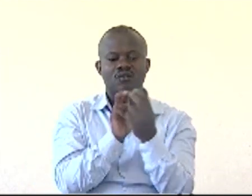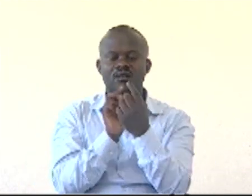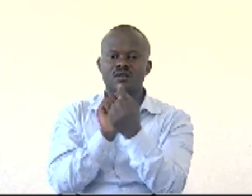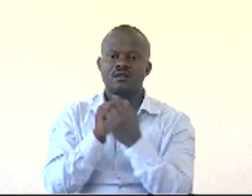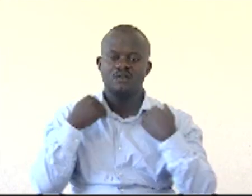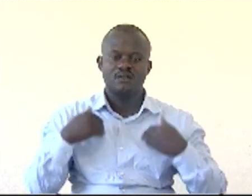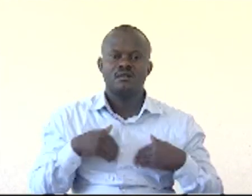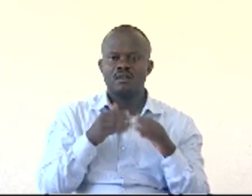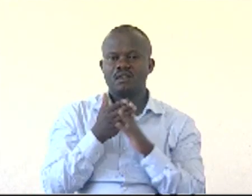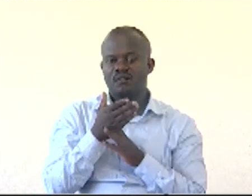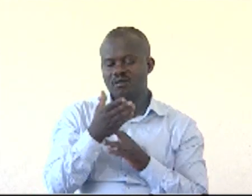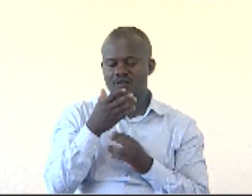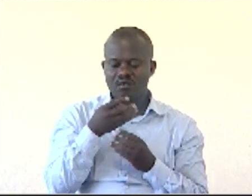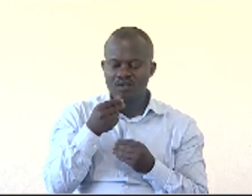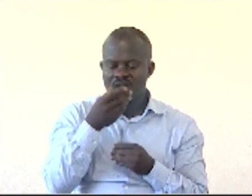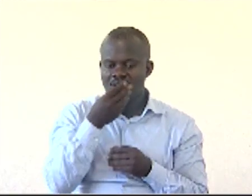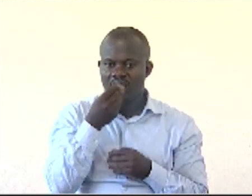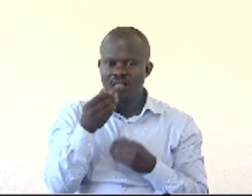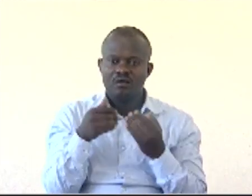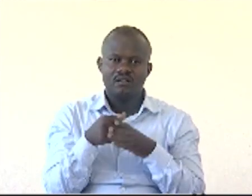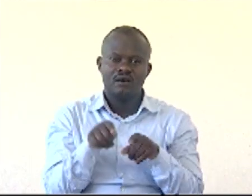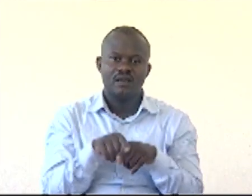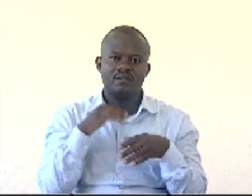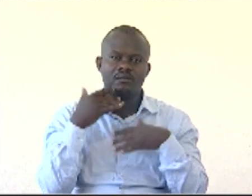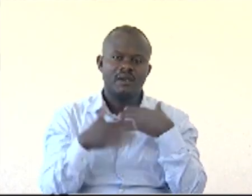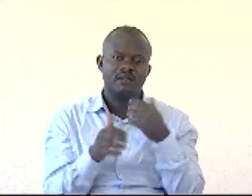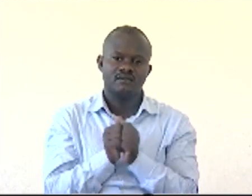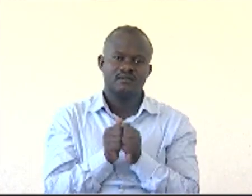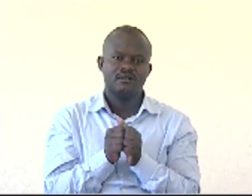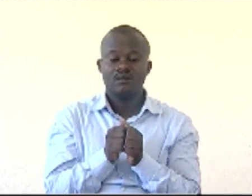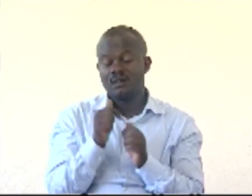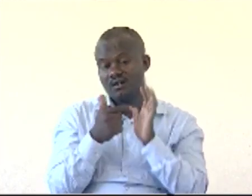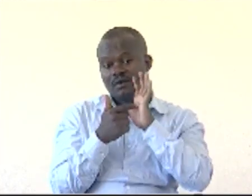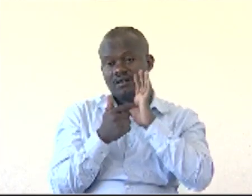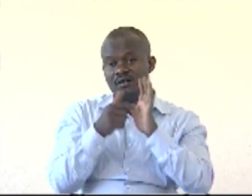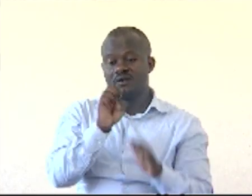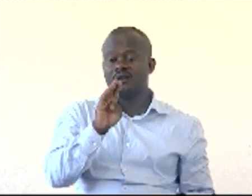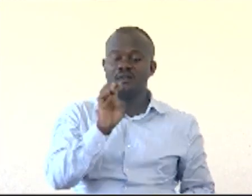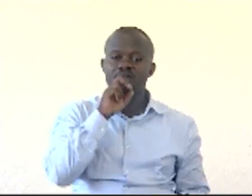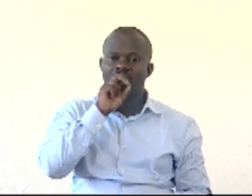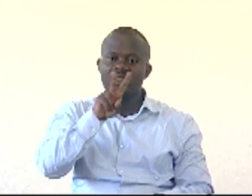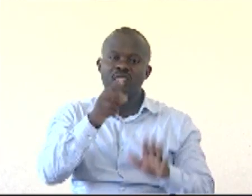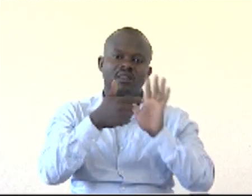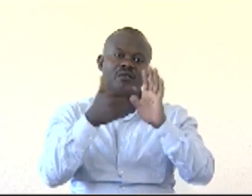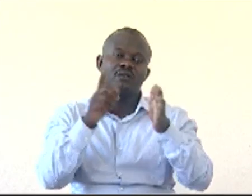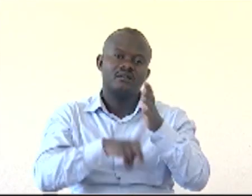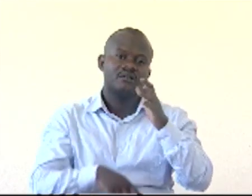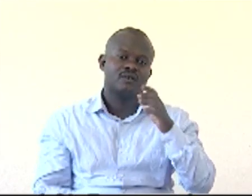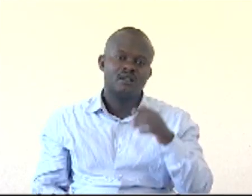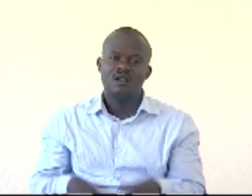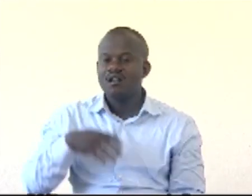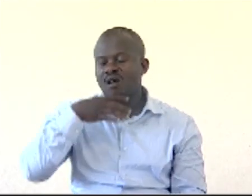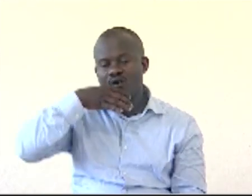bodily fluids like blood. What are the symptoms of Ebola virus?